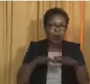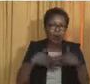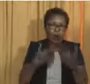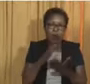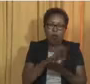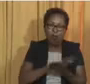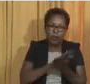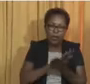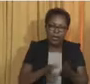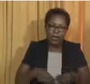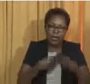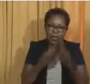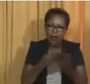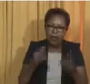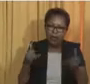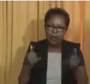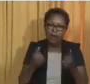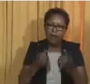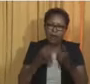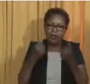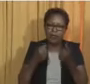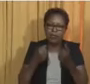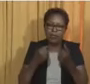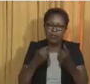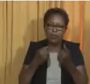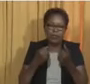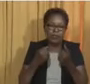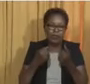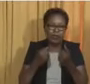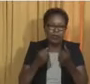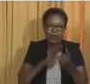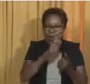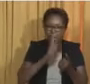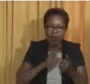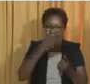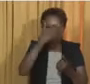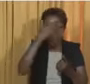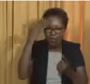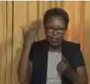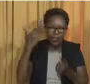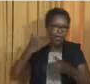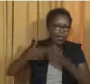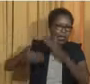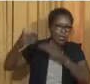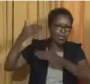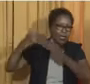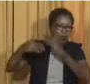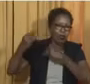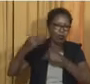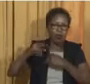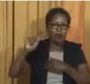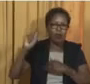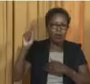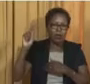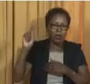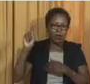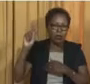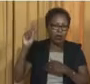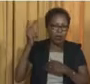its values and principles, and never losing sight of the historical context and the backdrop of the provisions